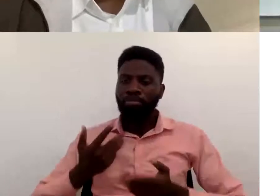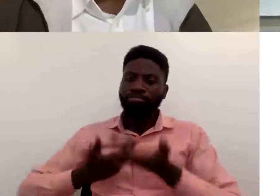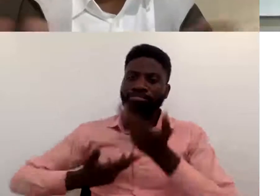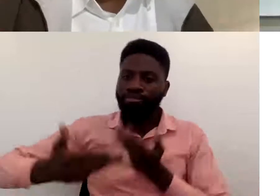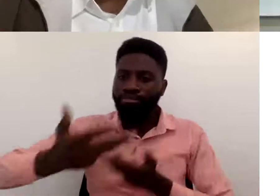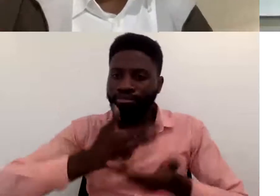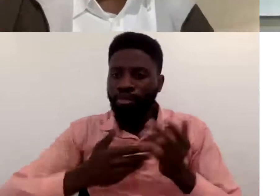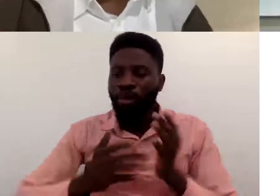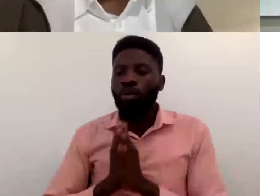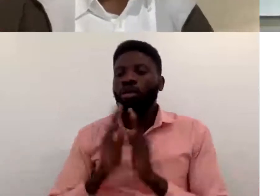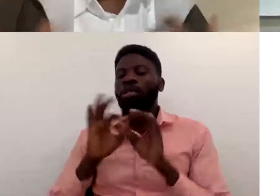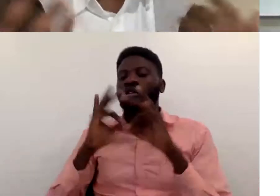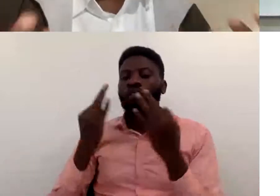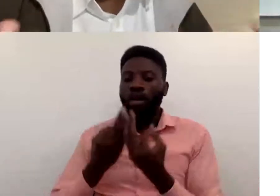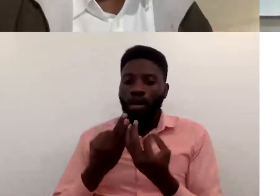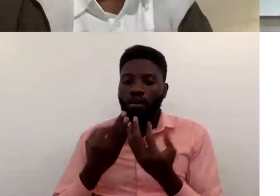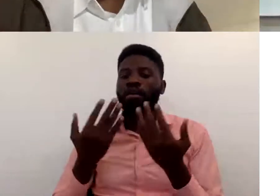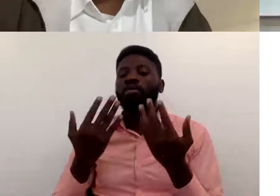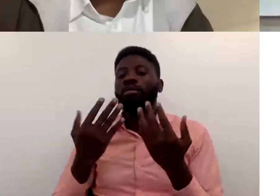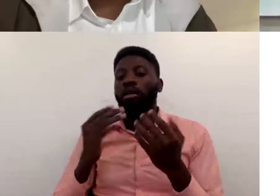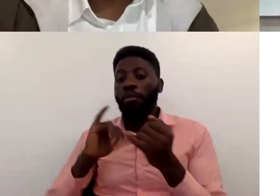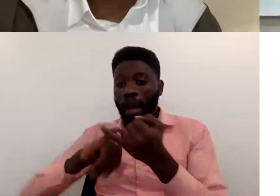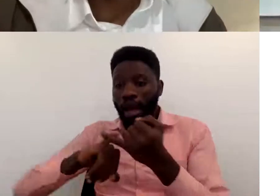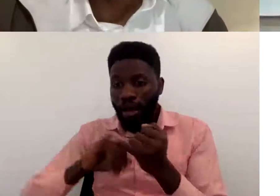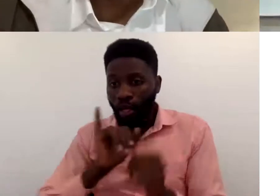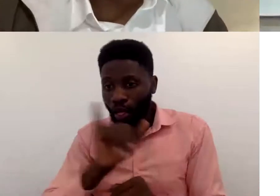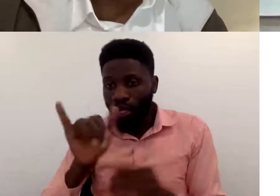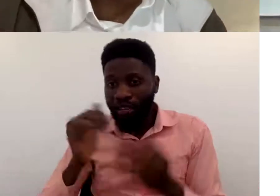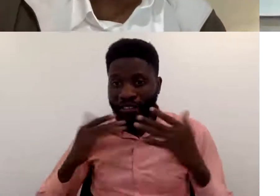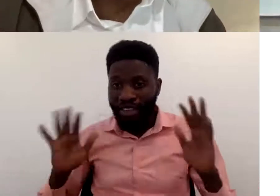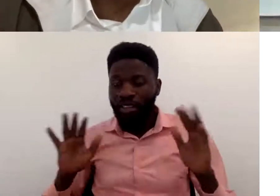family, for those married, for those